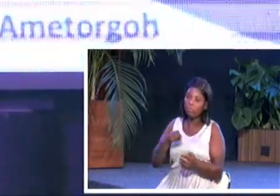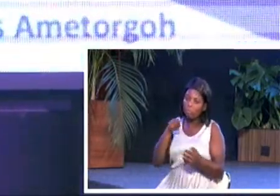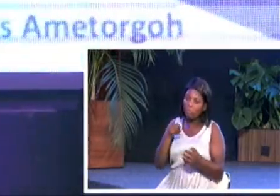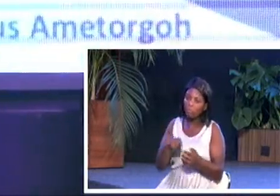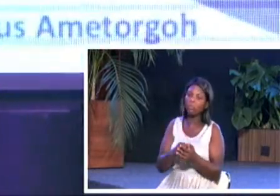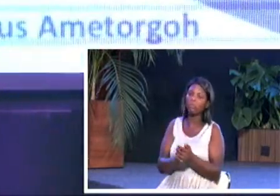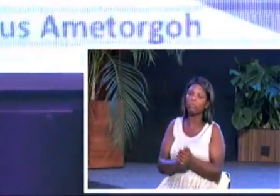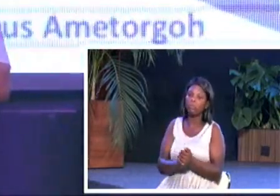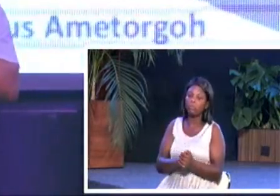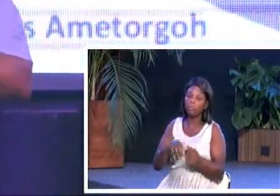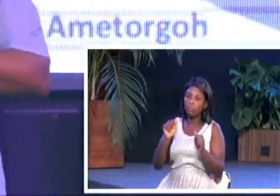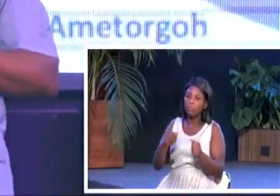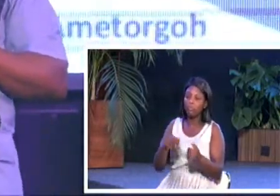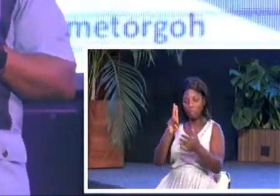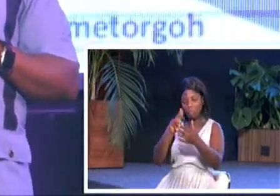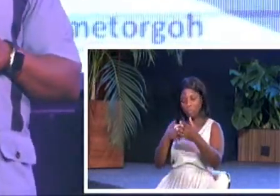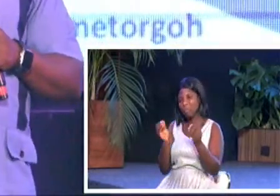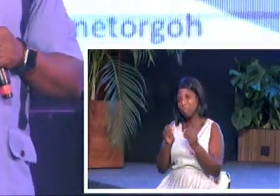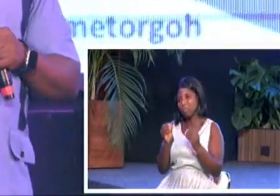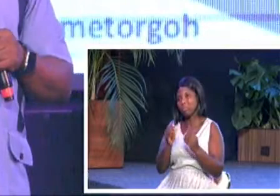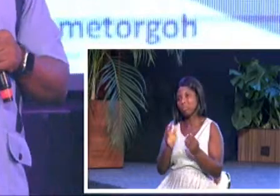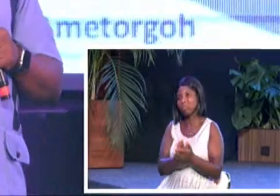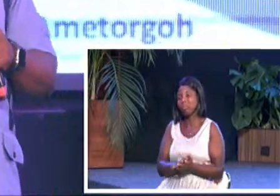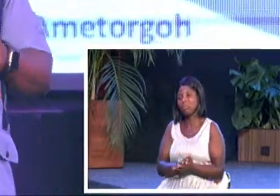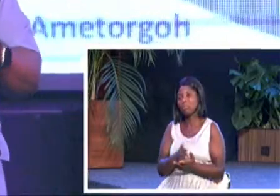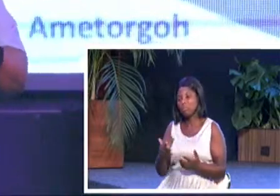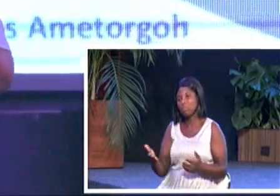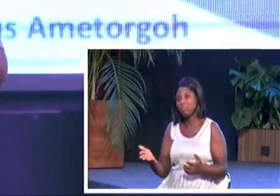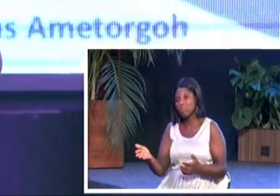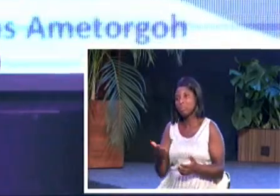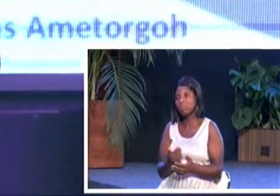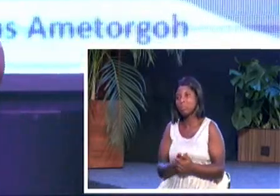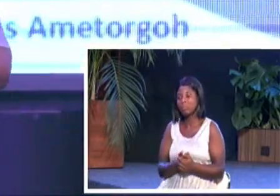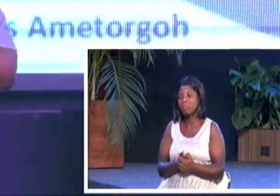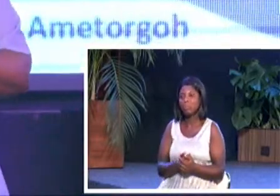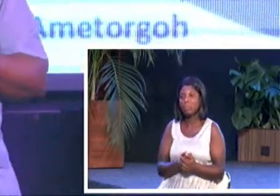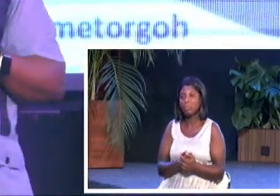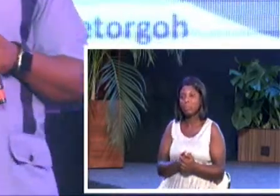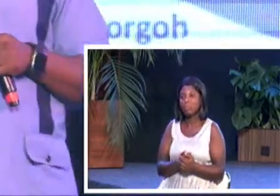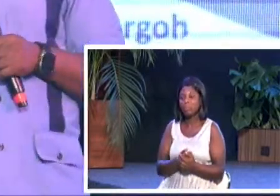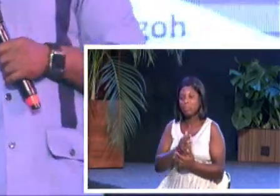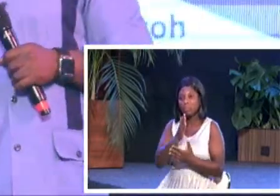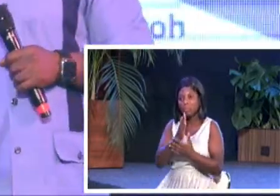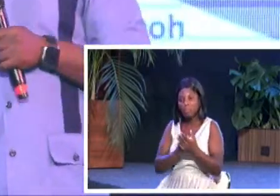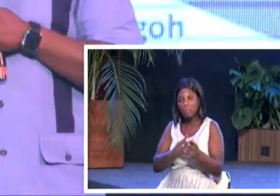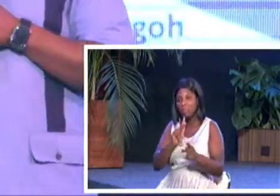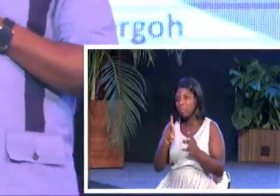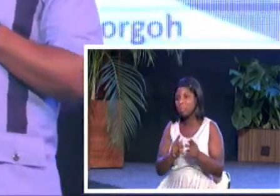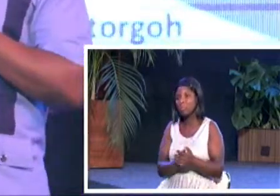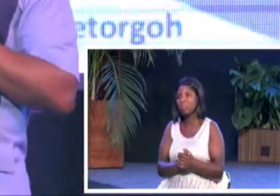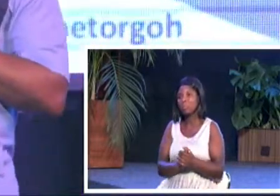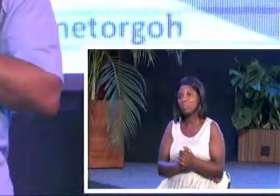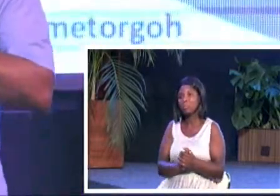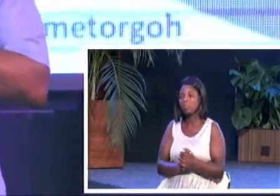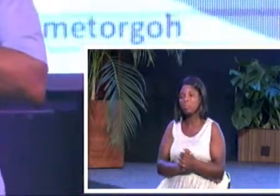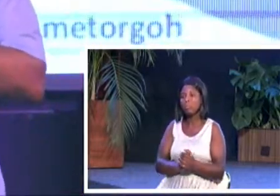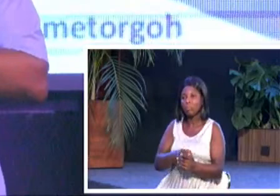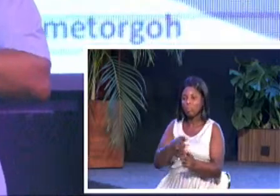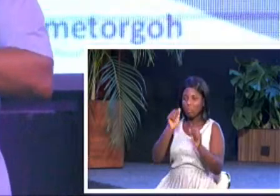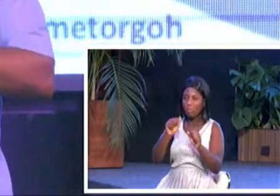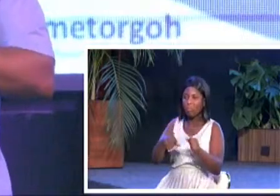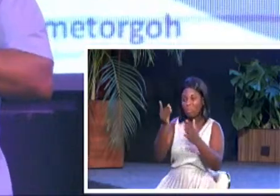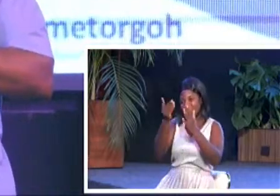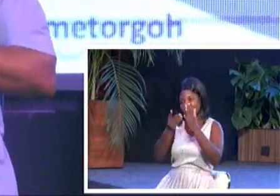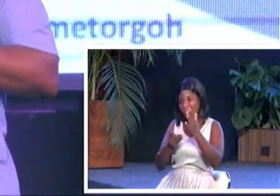channels. And there are people who they cannot design the interface, they cannot design the user experience. But